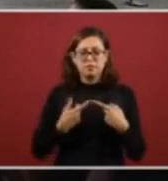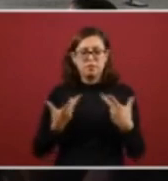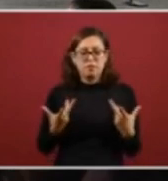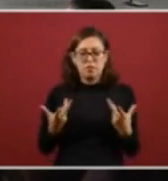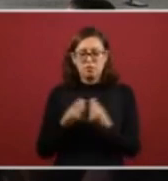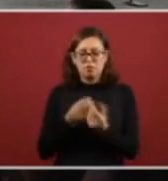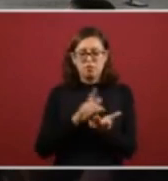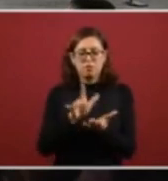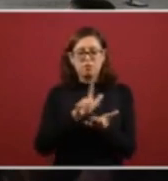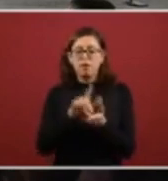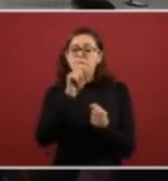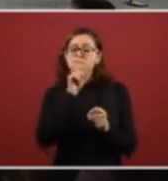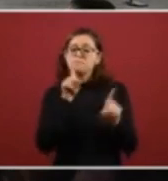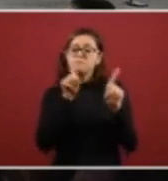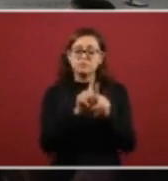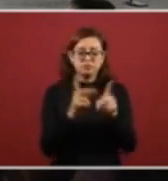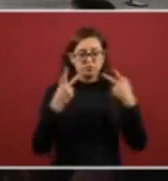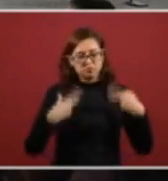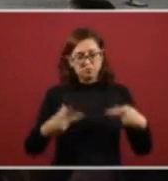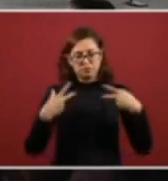the populace,